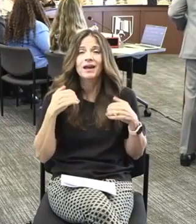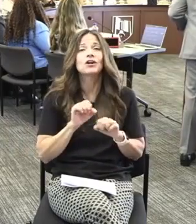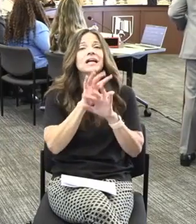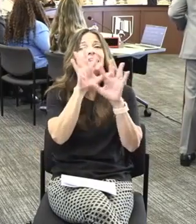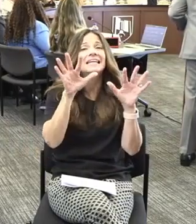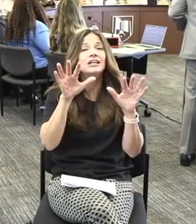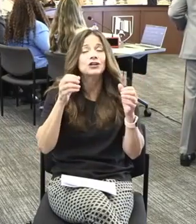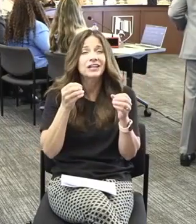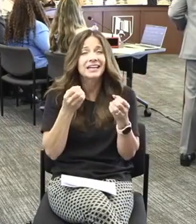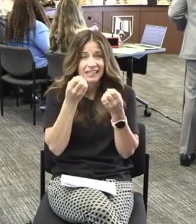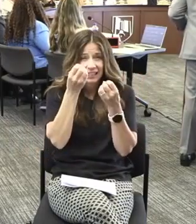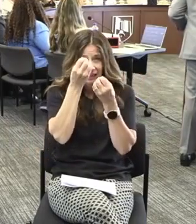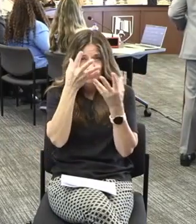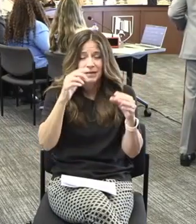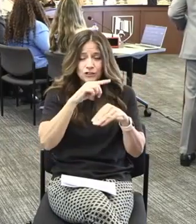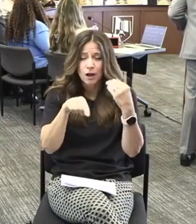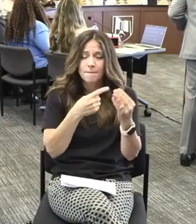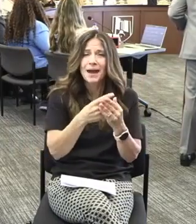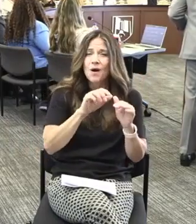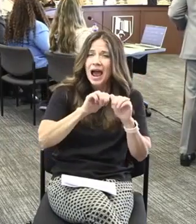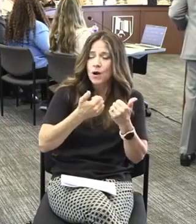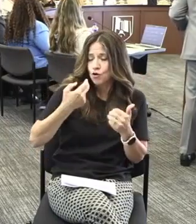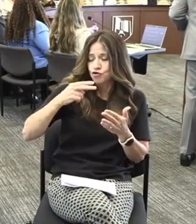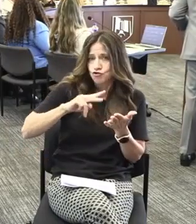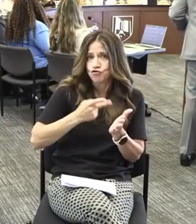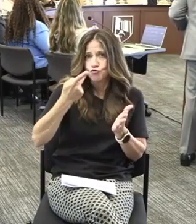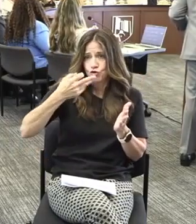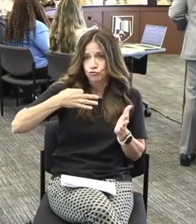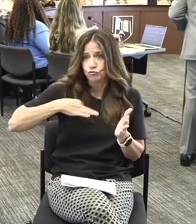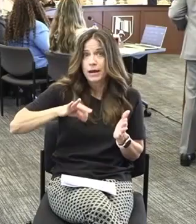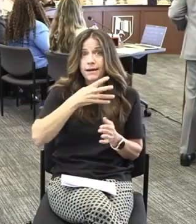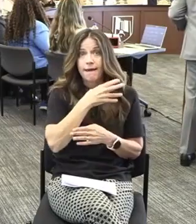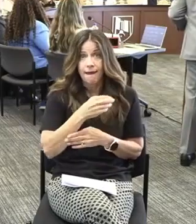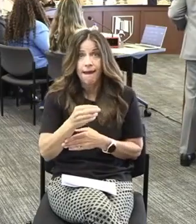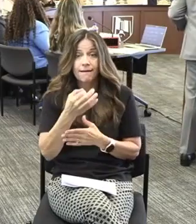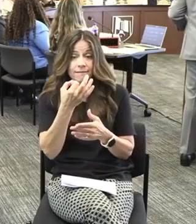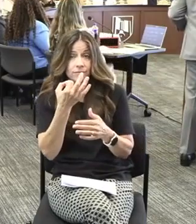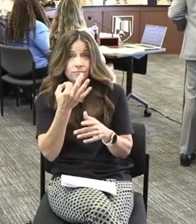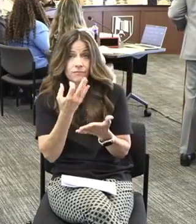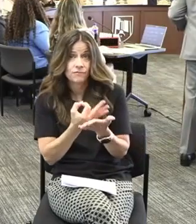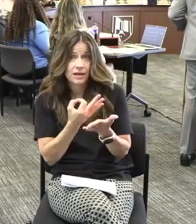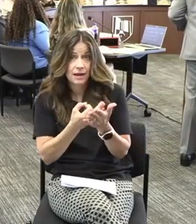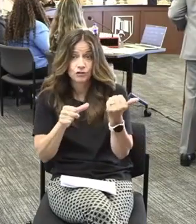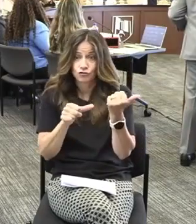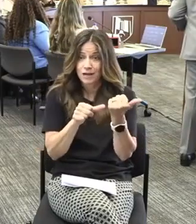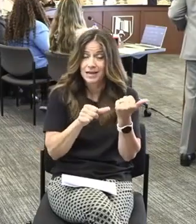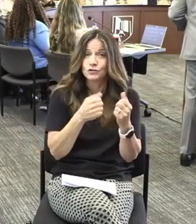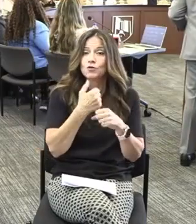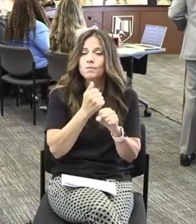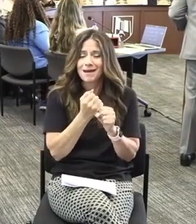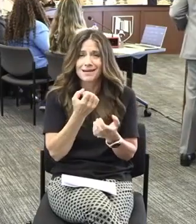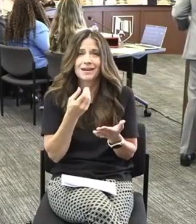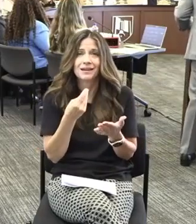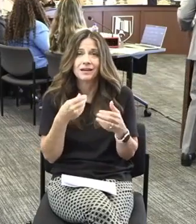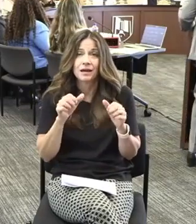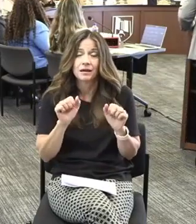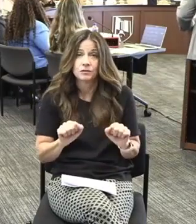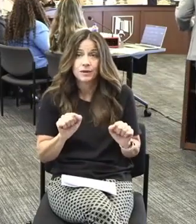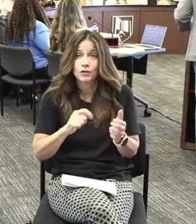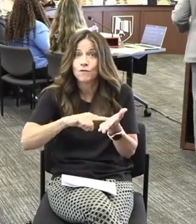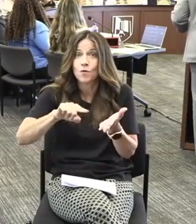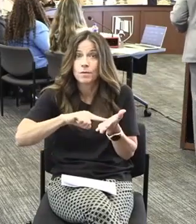dual credit works and financial aid and how it can make it affordable. What I'd like to better understand is just three